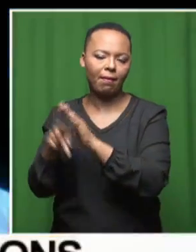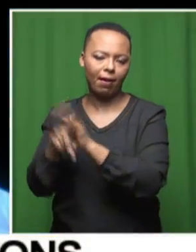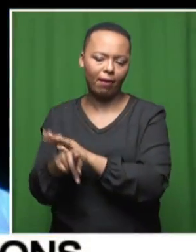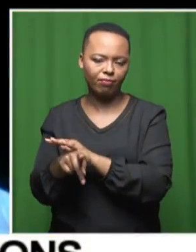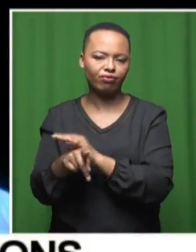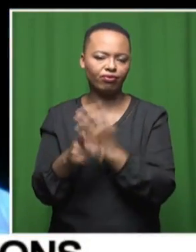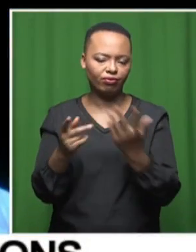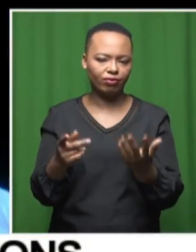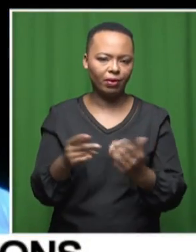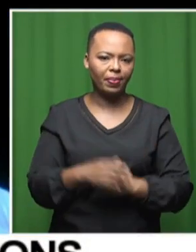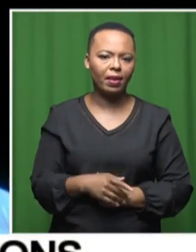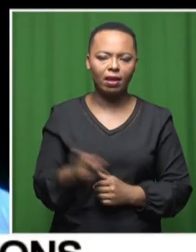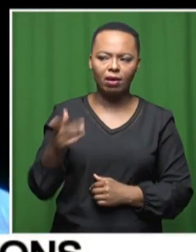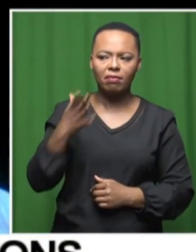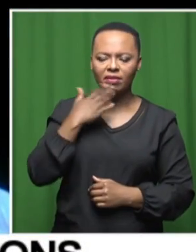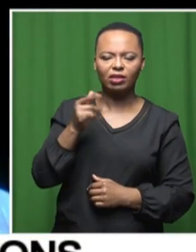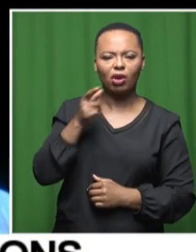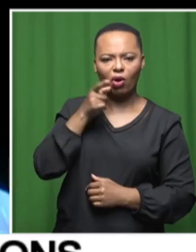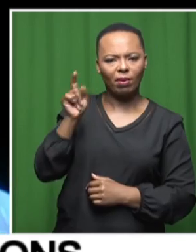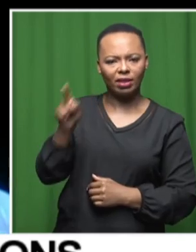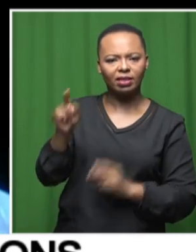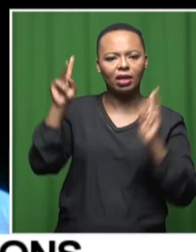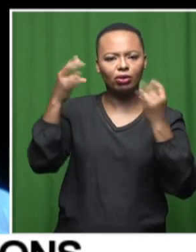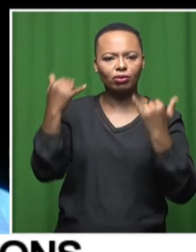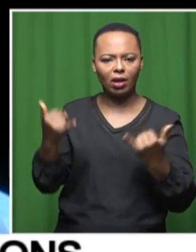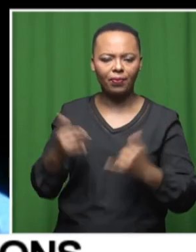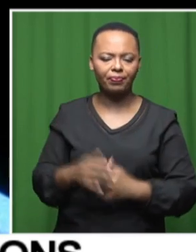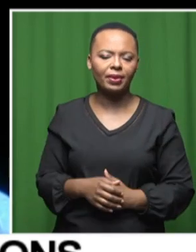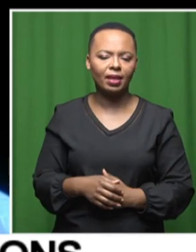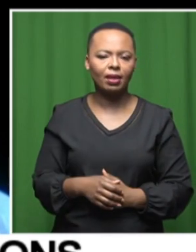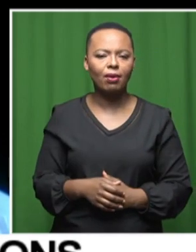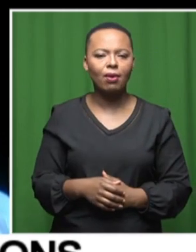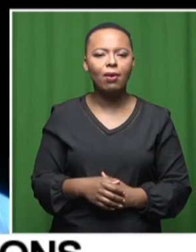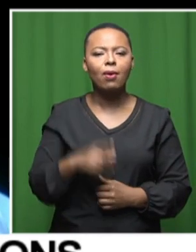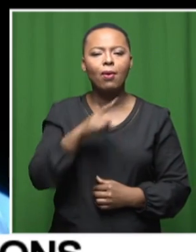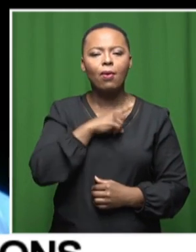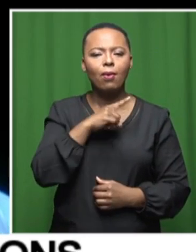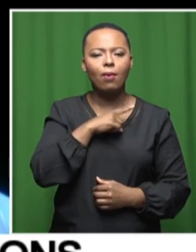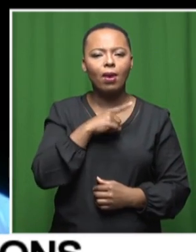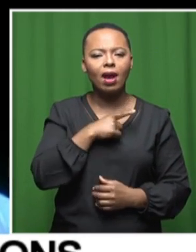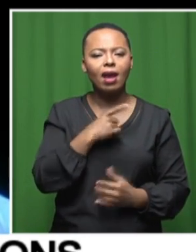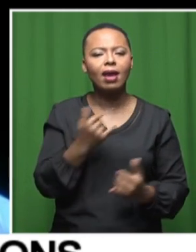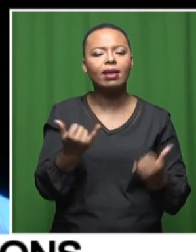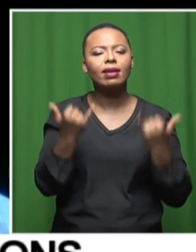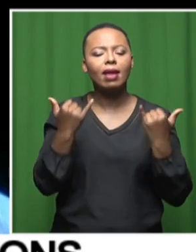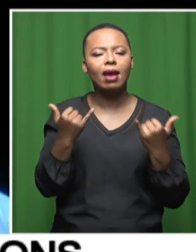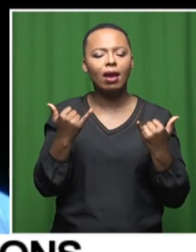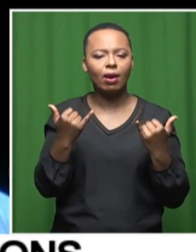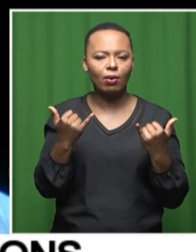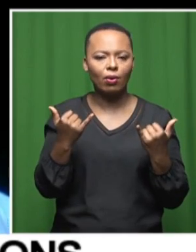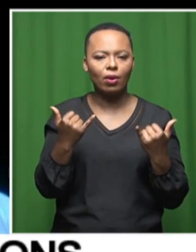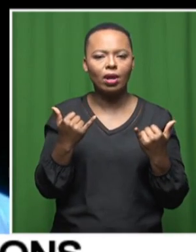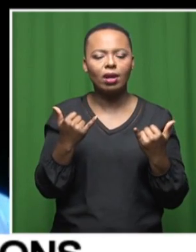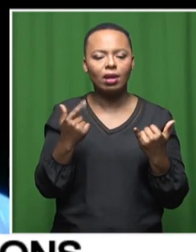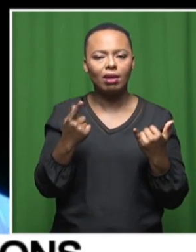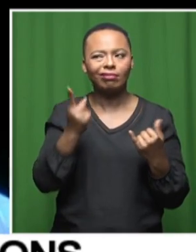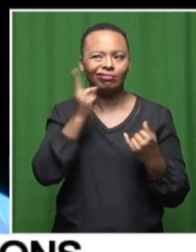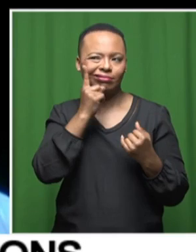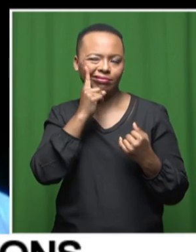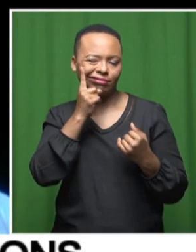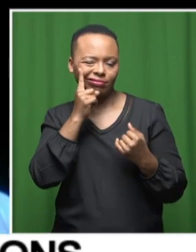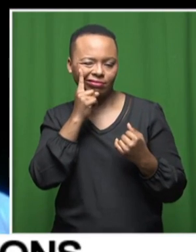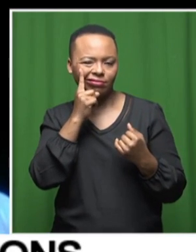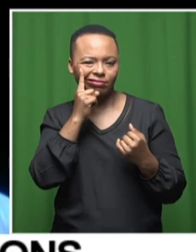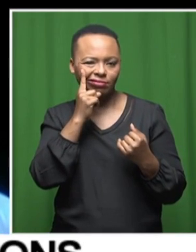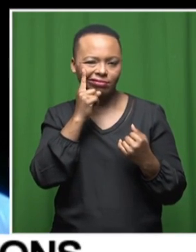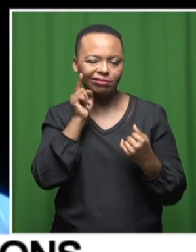Now, I want to hear your view on this. Is that, you know, a good way of looking at this, or is